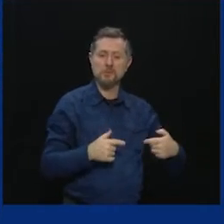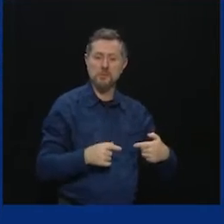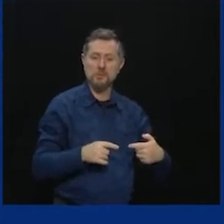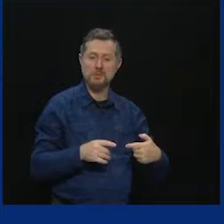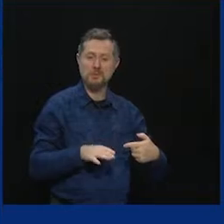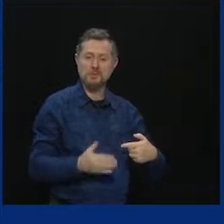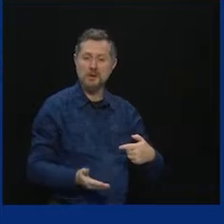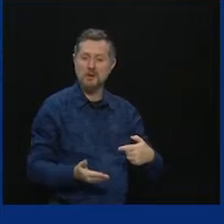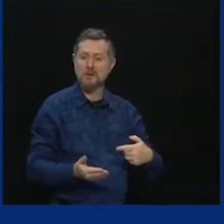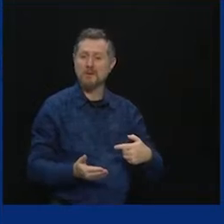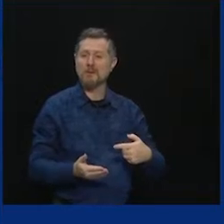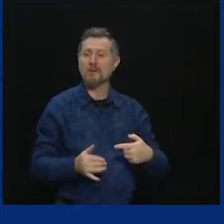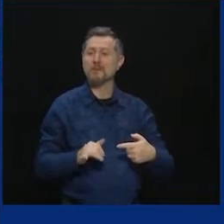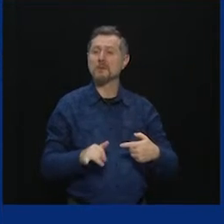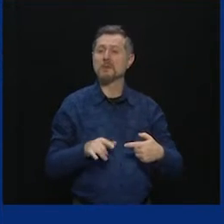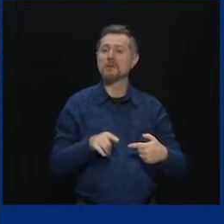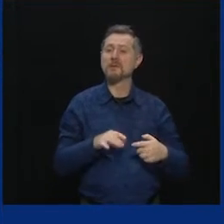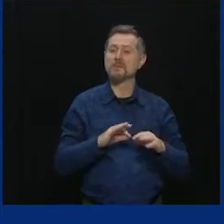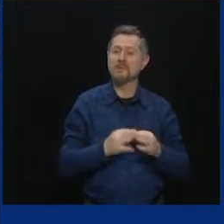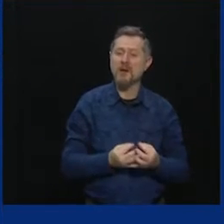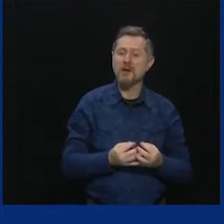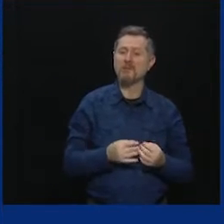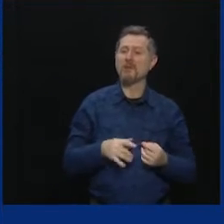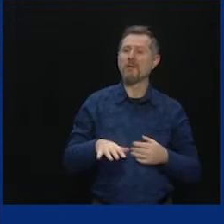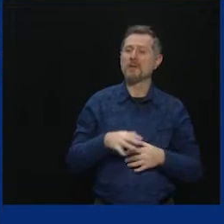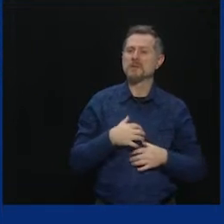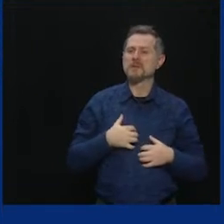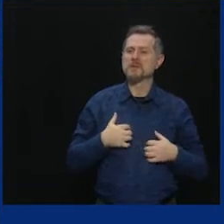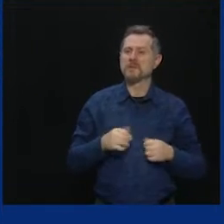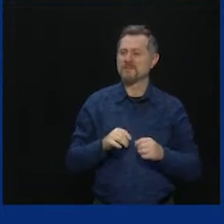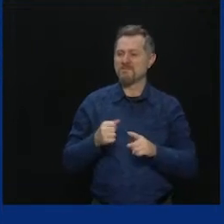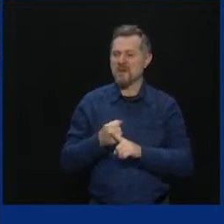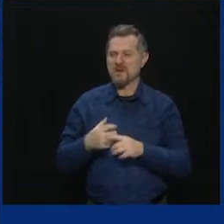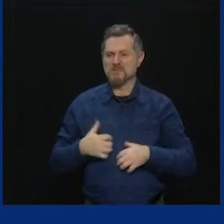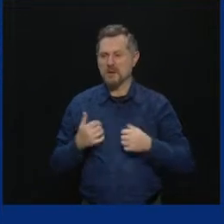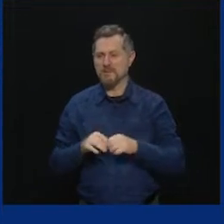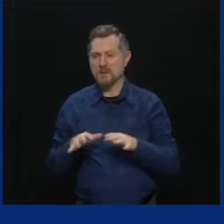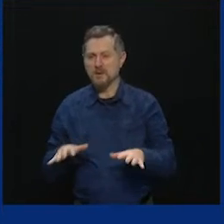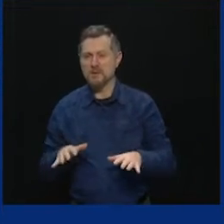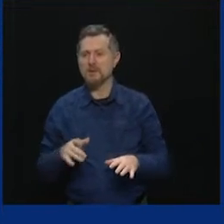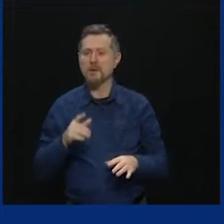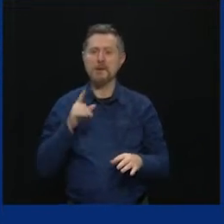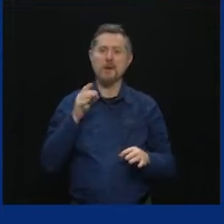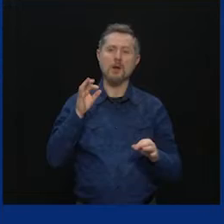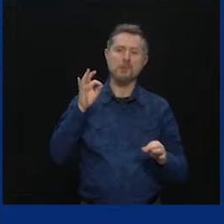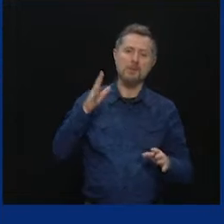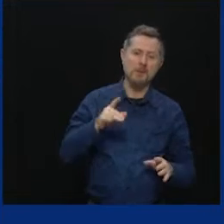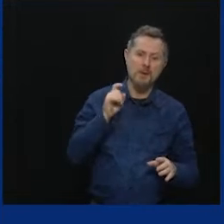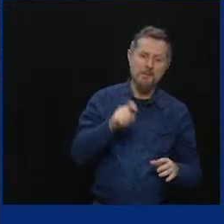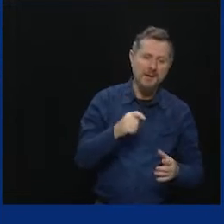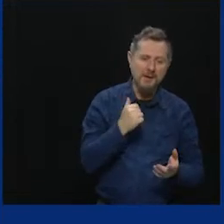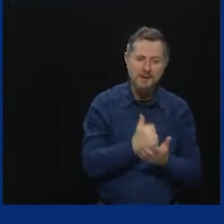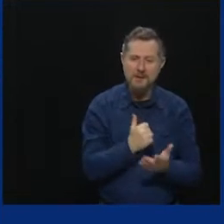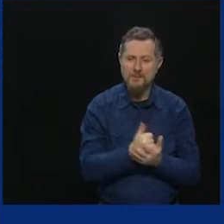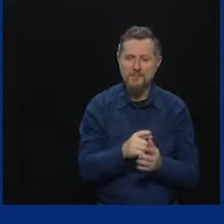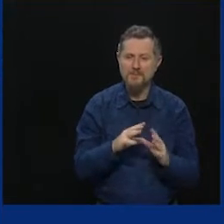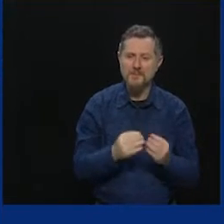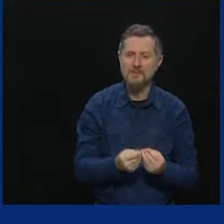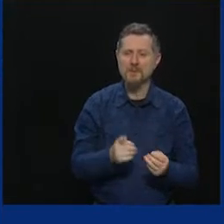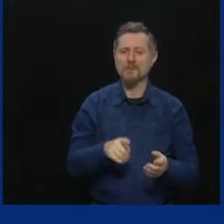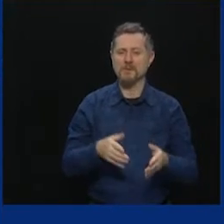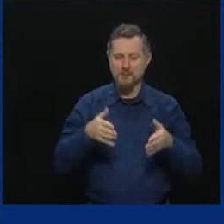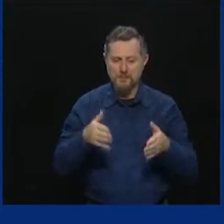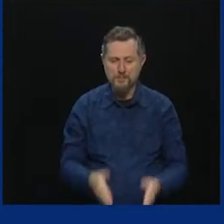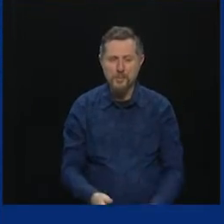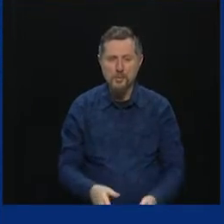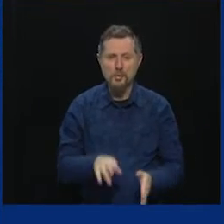the perpetrators. And then it starts going out, and the clergy members who have to pick up the pieces and sometimes bury the young people that they had seen